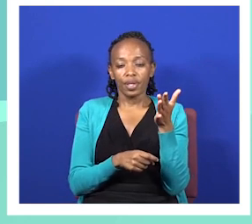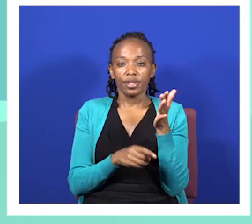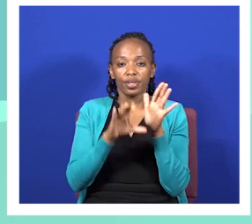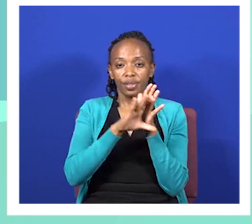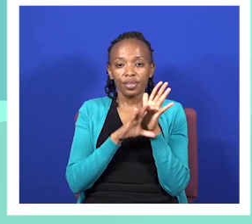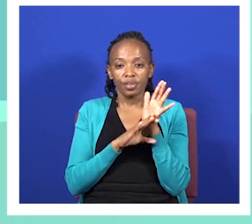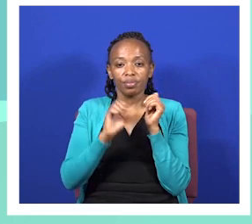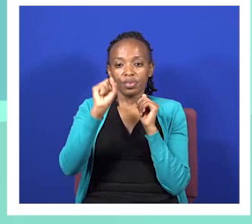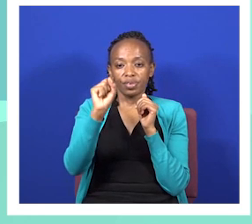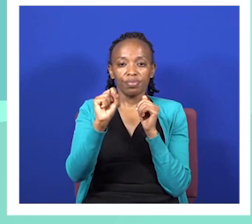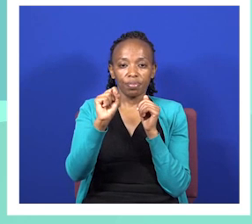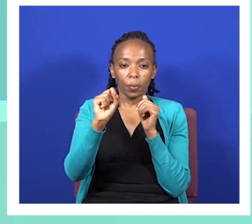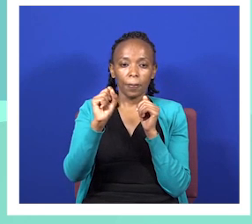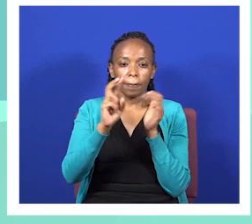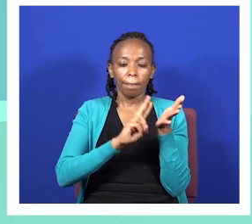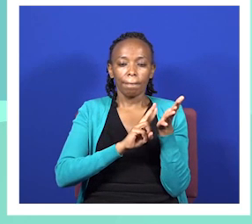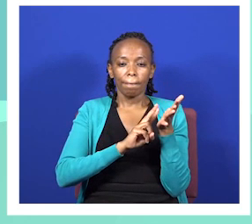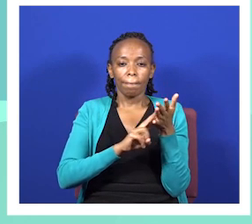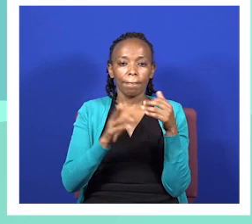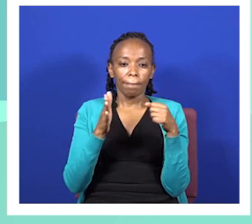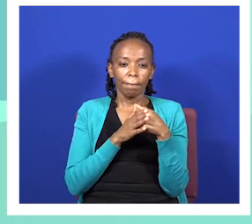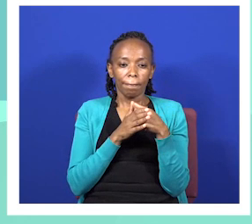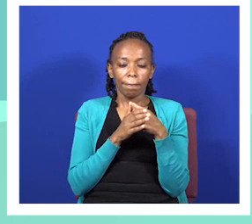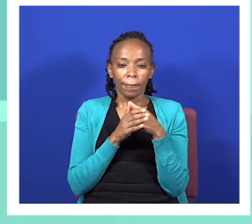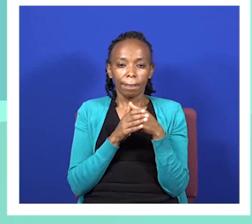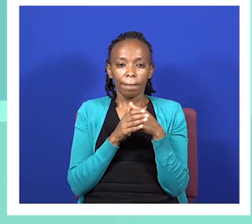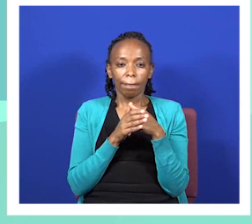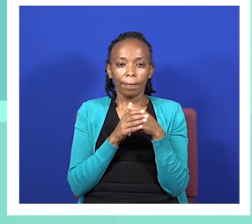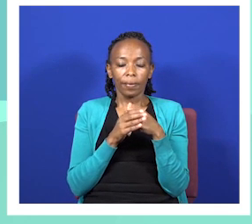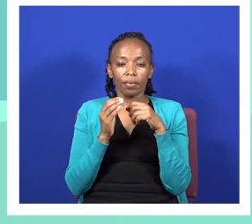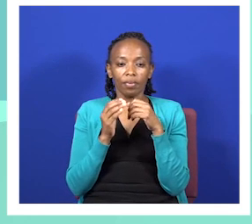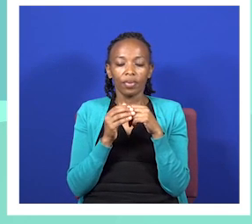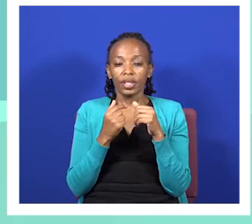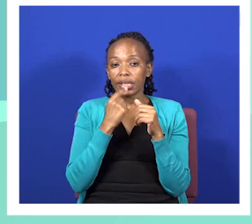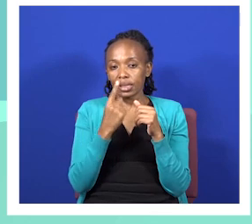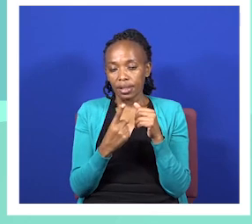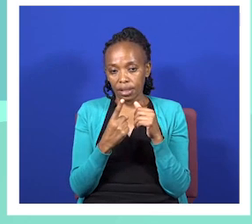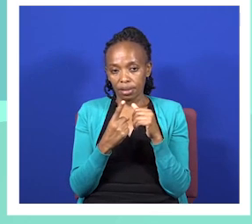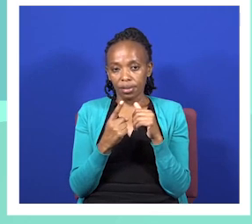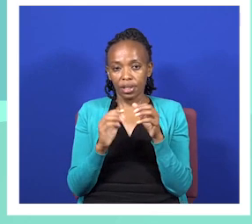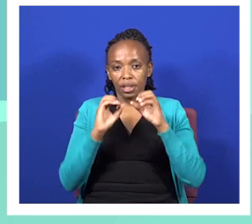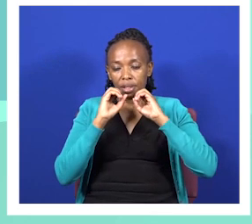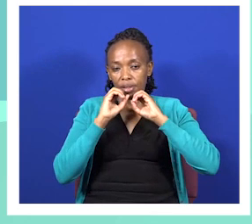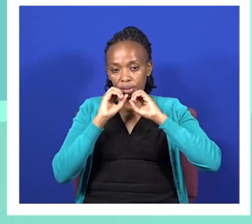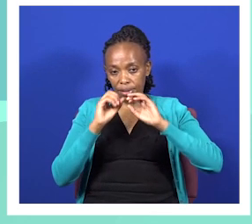Matthew chapter 5 and verse 9. And it